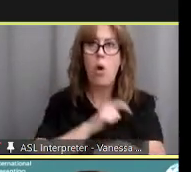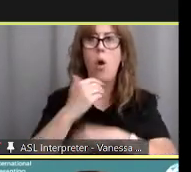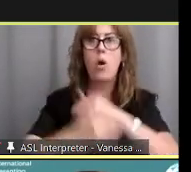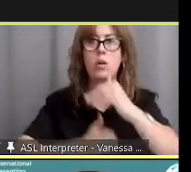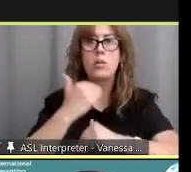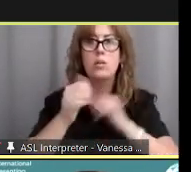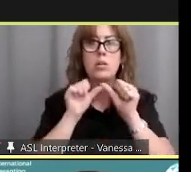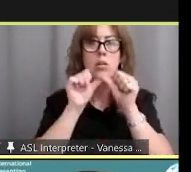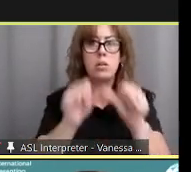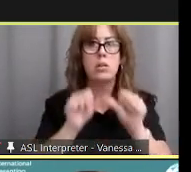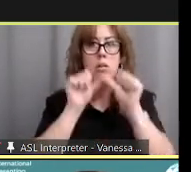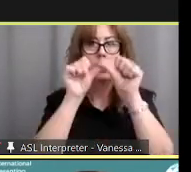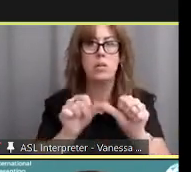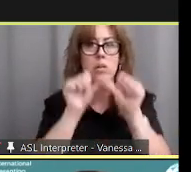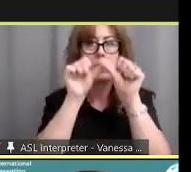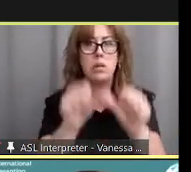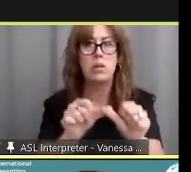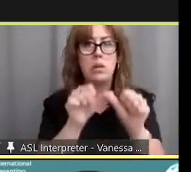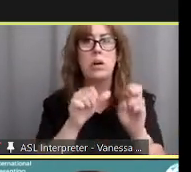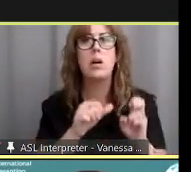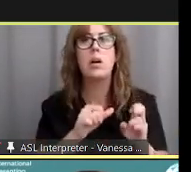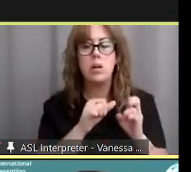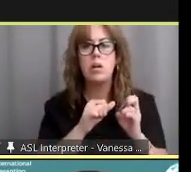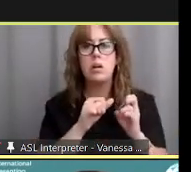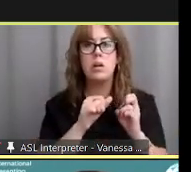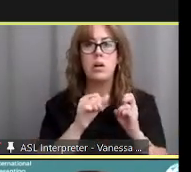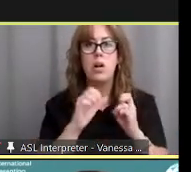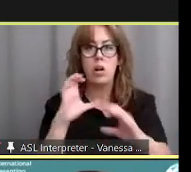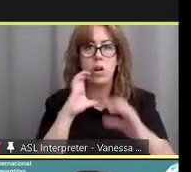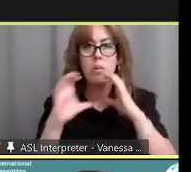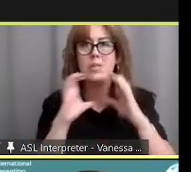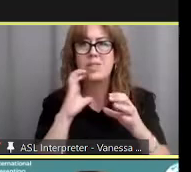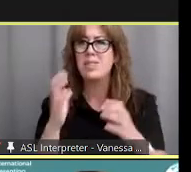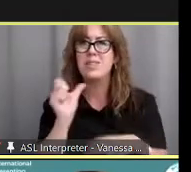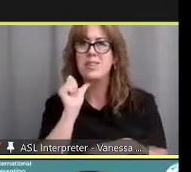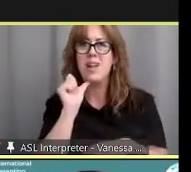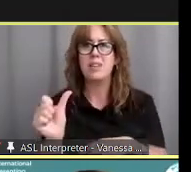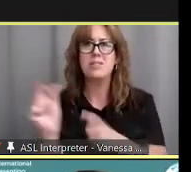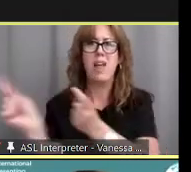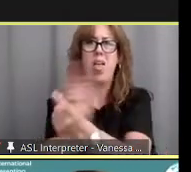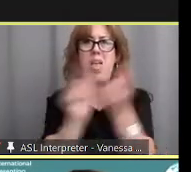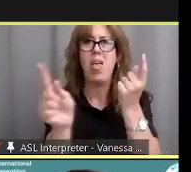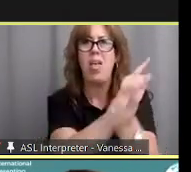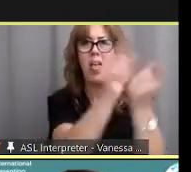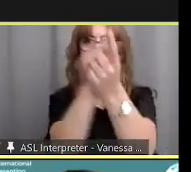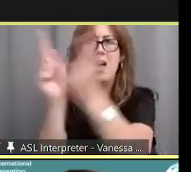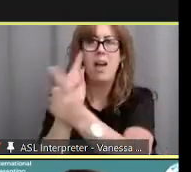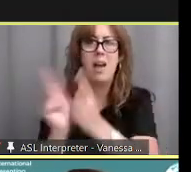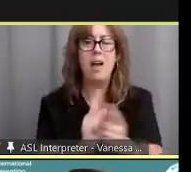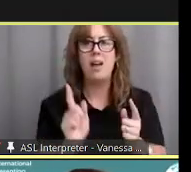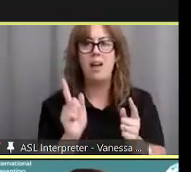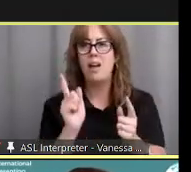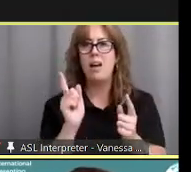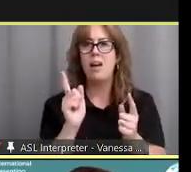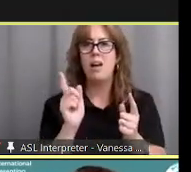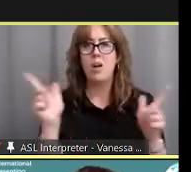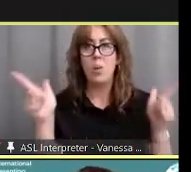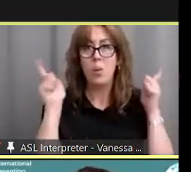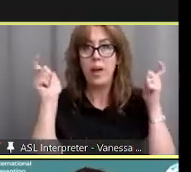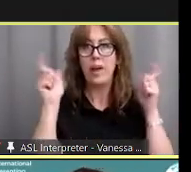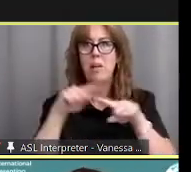just hopping from one theater to another, from one festival to another, to present my work. Right.